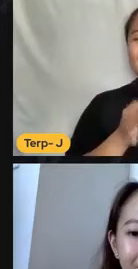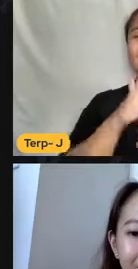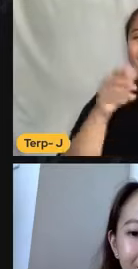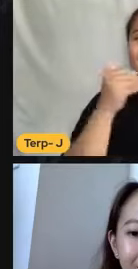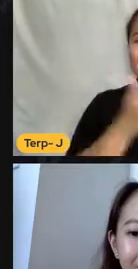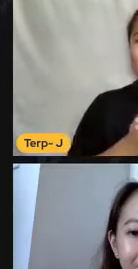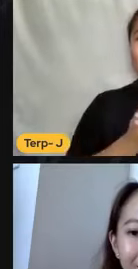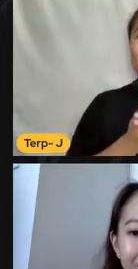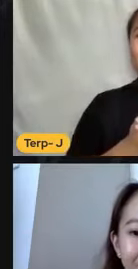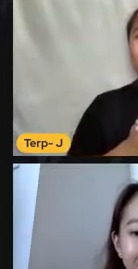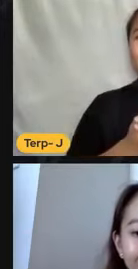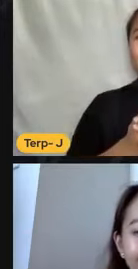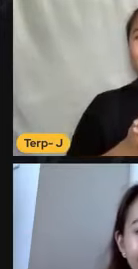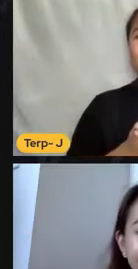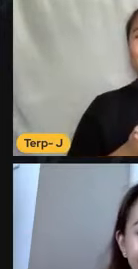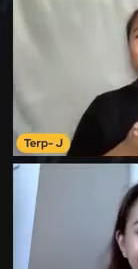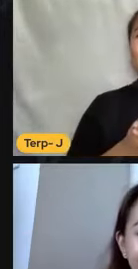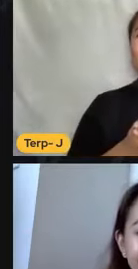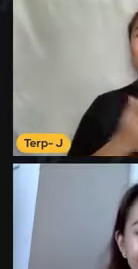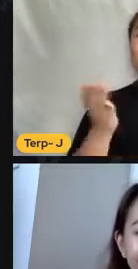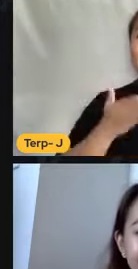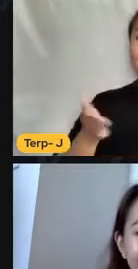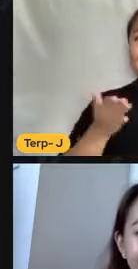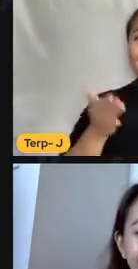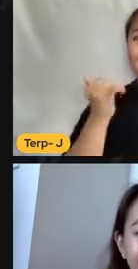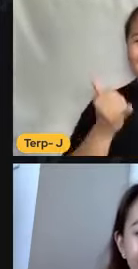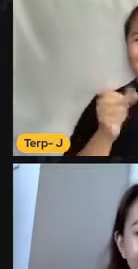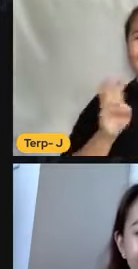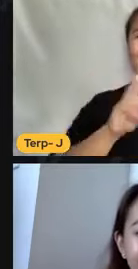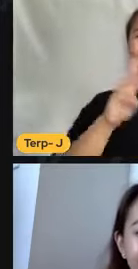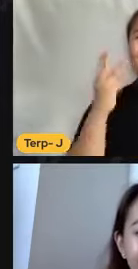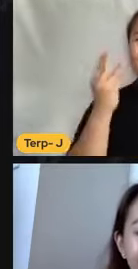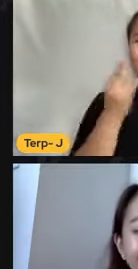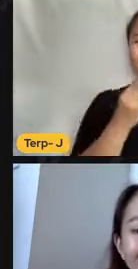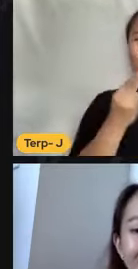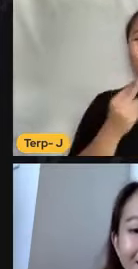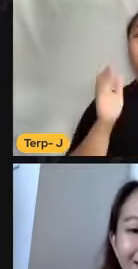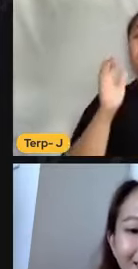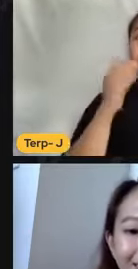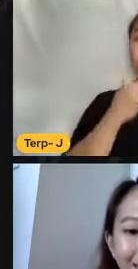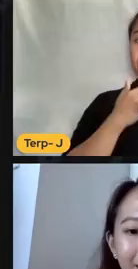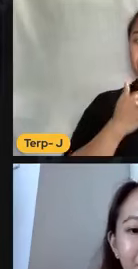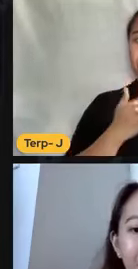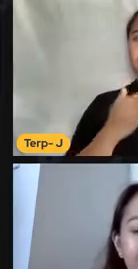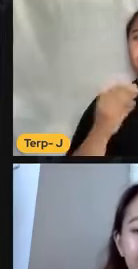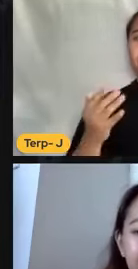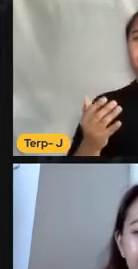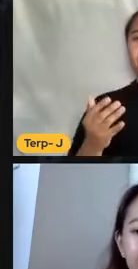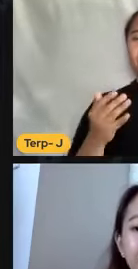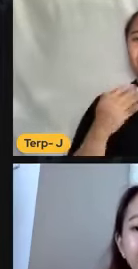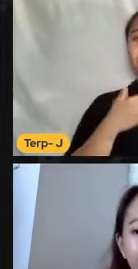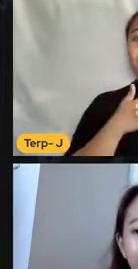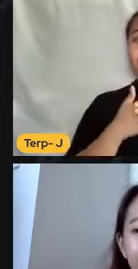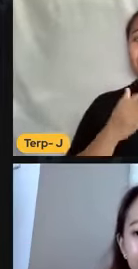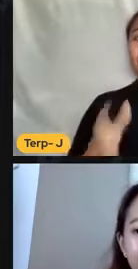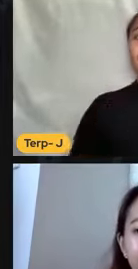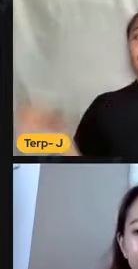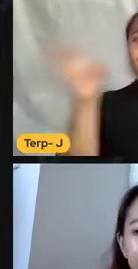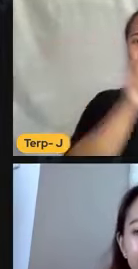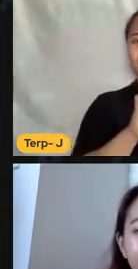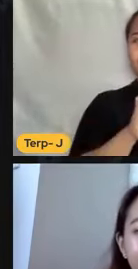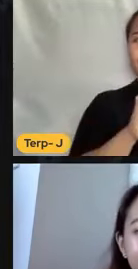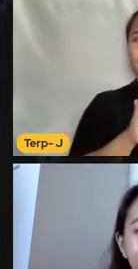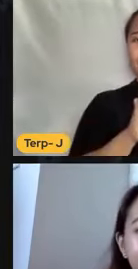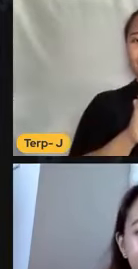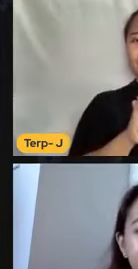this webinar possible today. But before we conclude, I'd like to call back Sir Royland to give his final remarks to